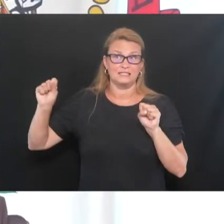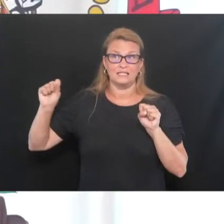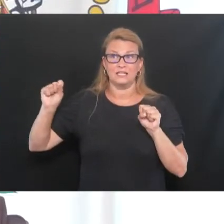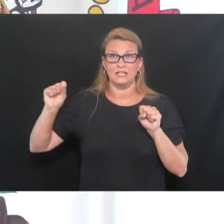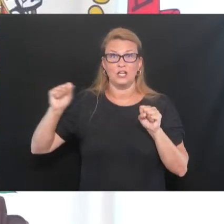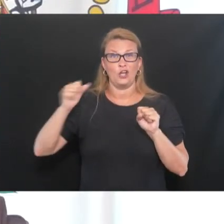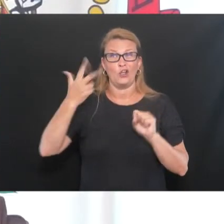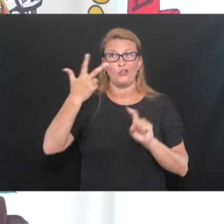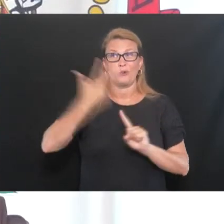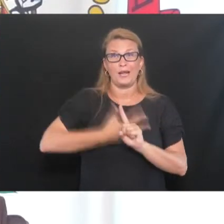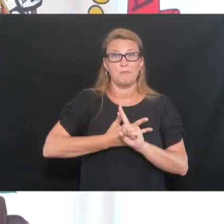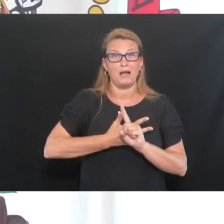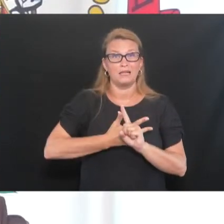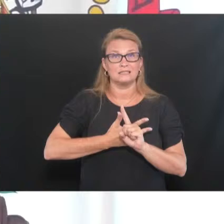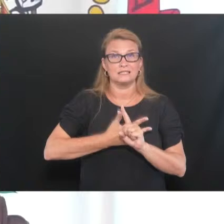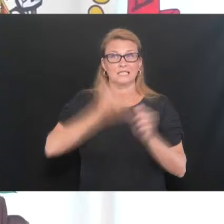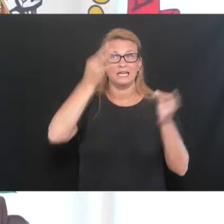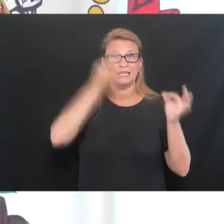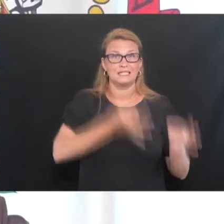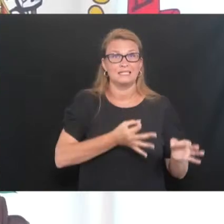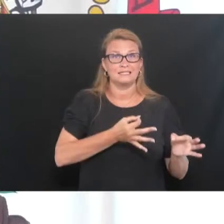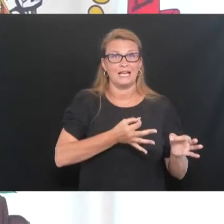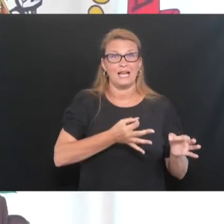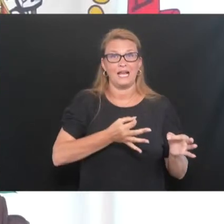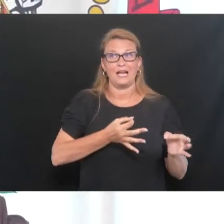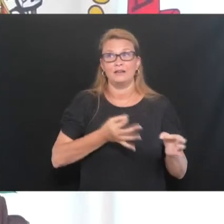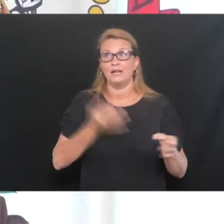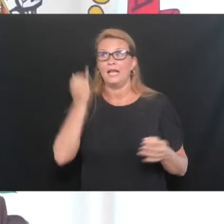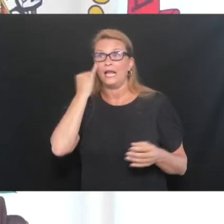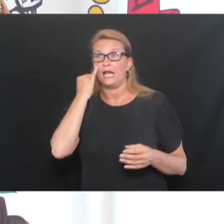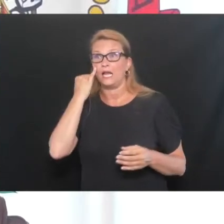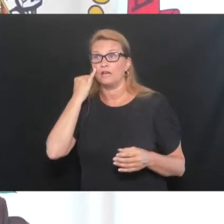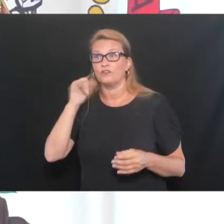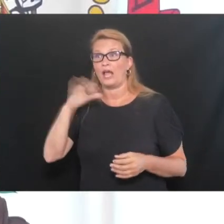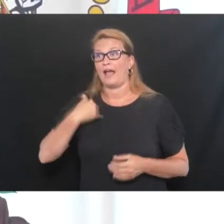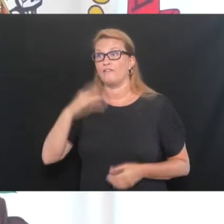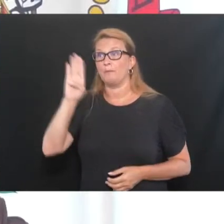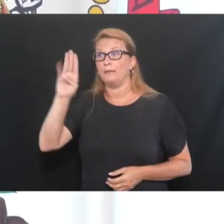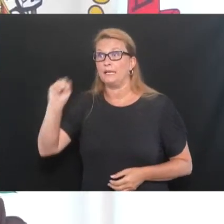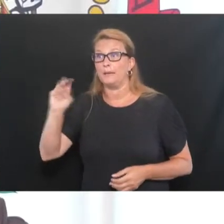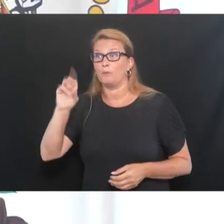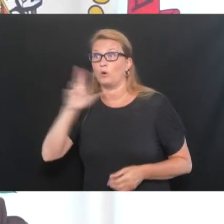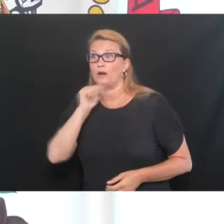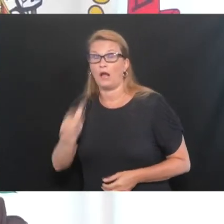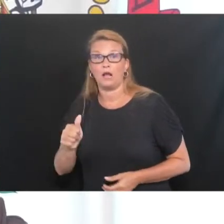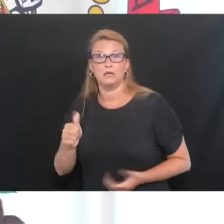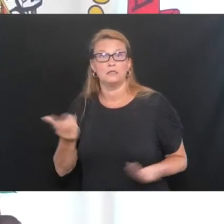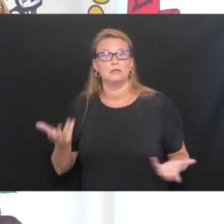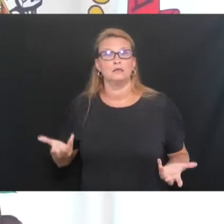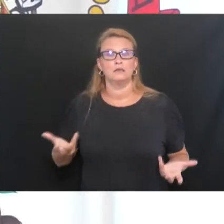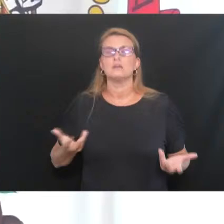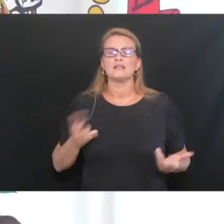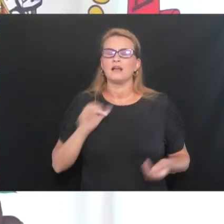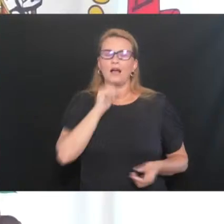3.5 months to decide, whether you're going to have a bowel movement or not, absolutely, we've all lost faith.